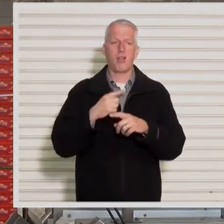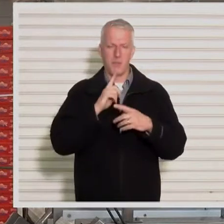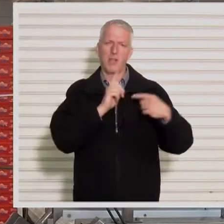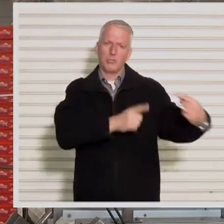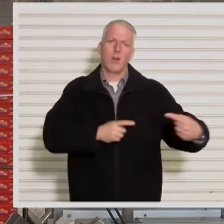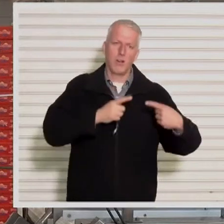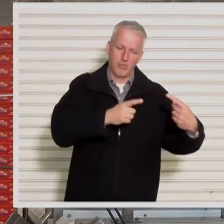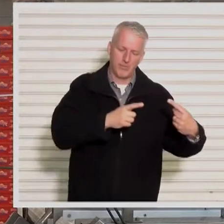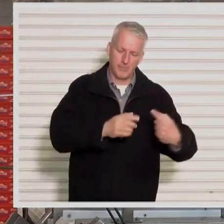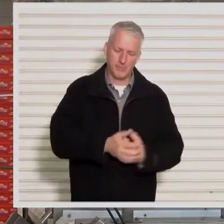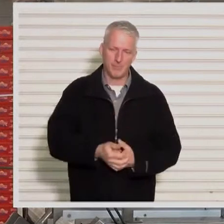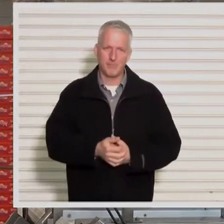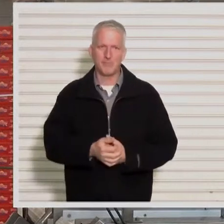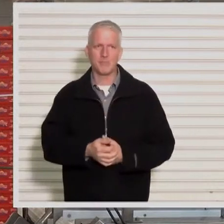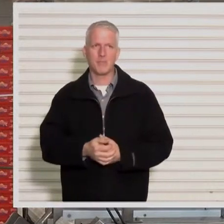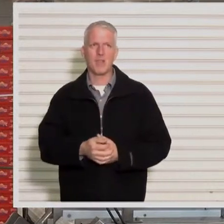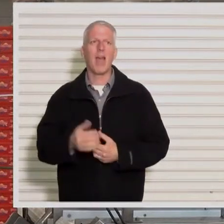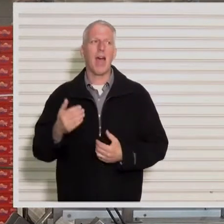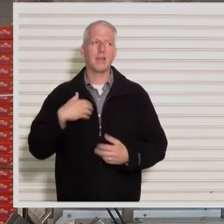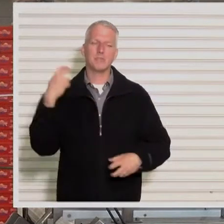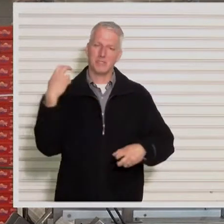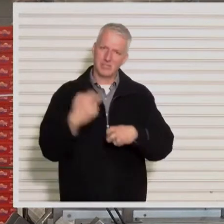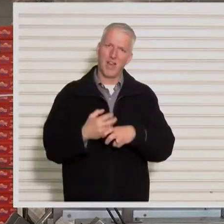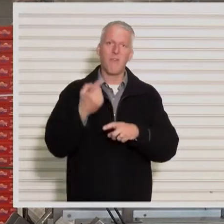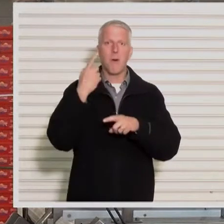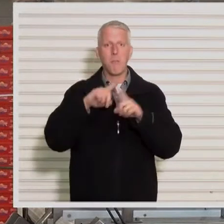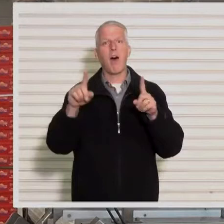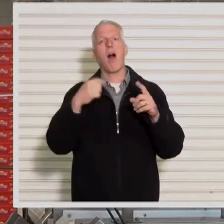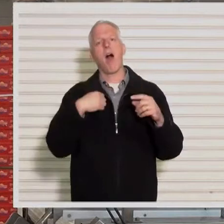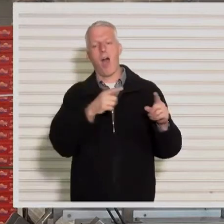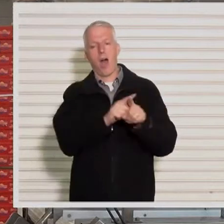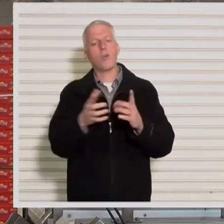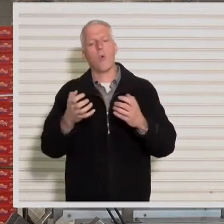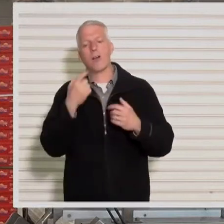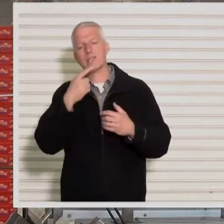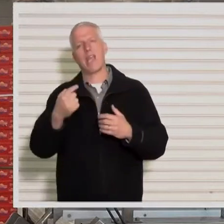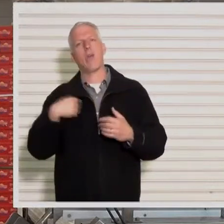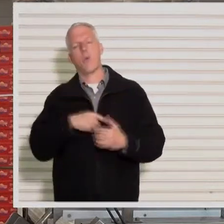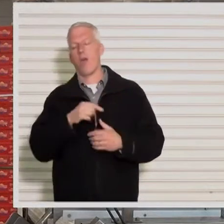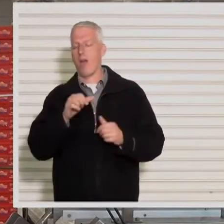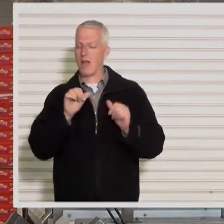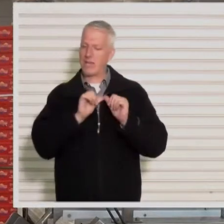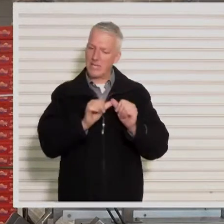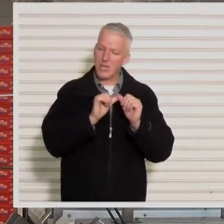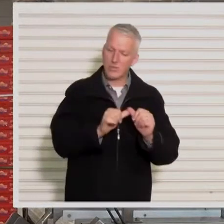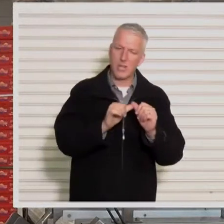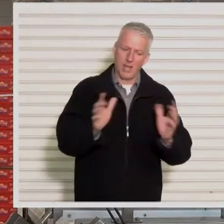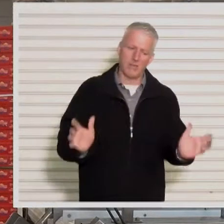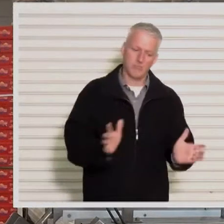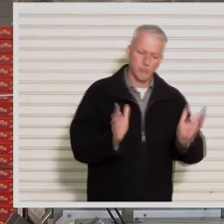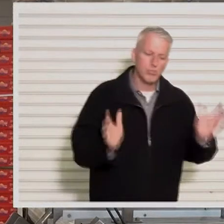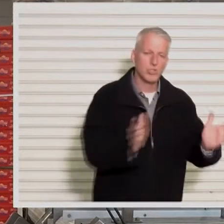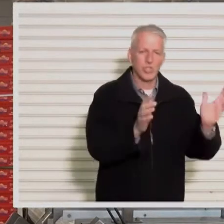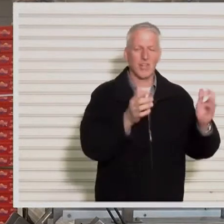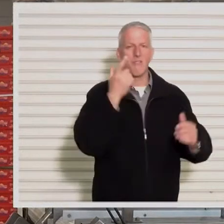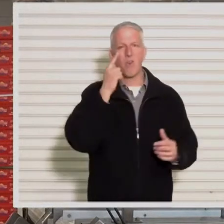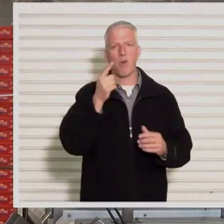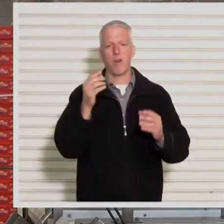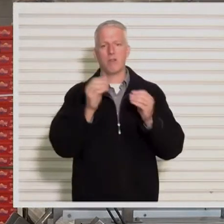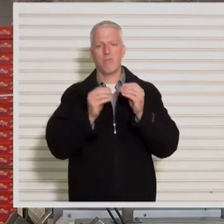struggle. It's been a tough one. But I also want to say we're continuously pushing for the